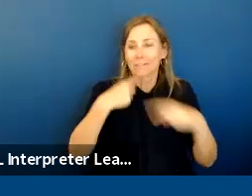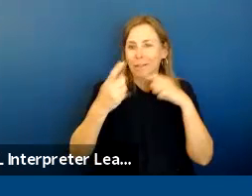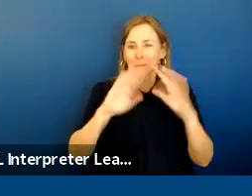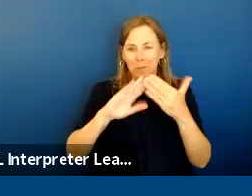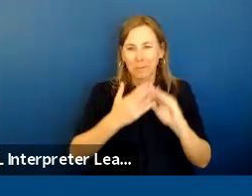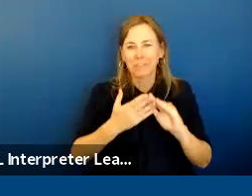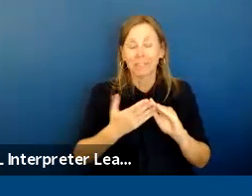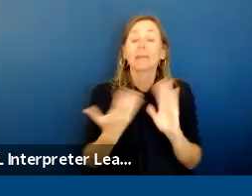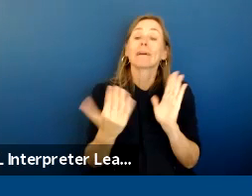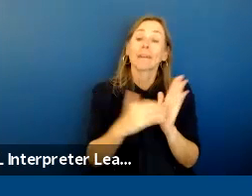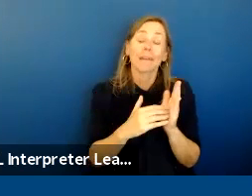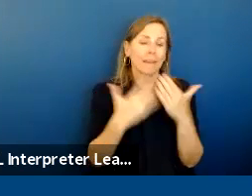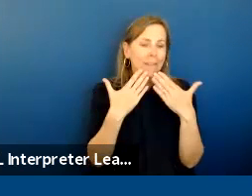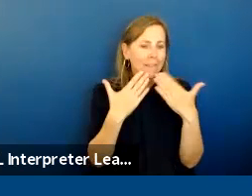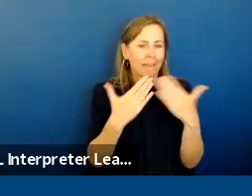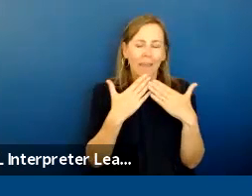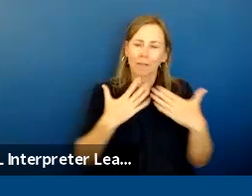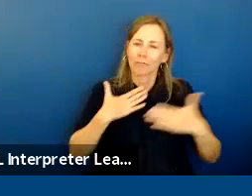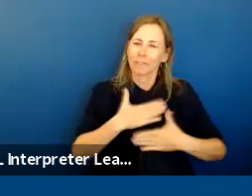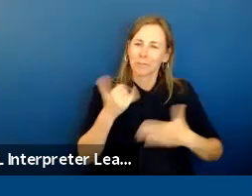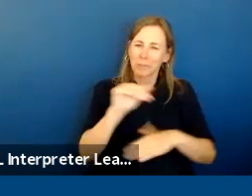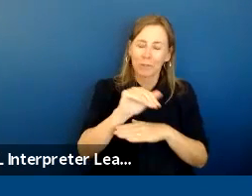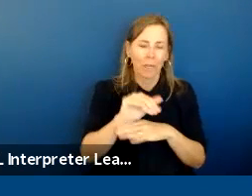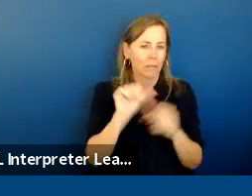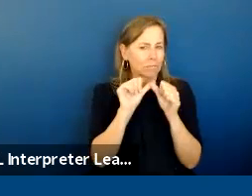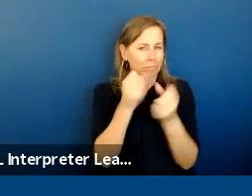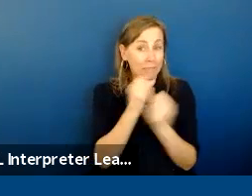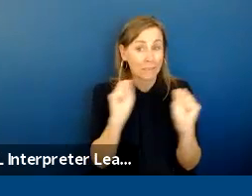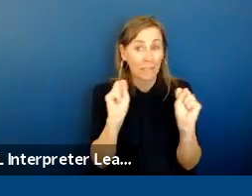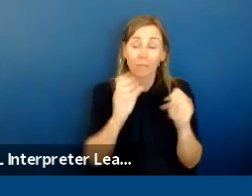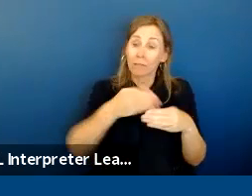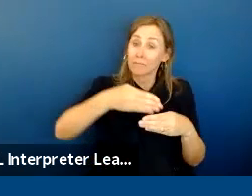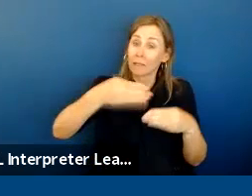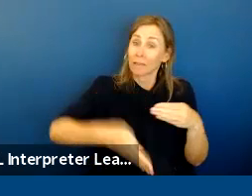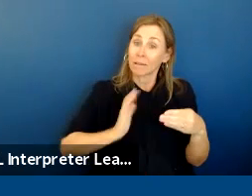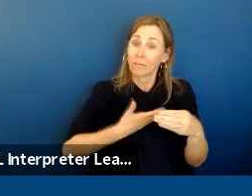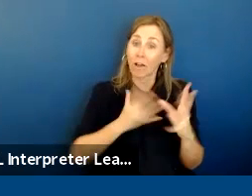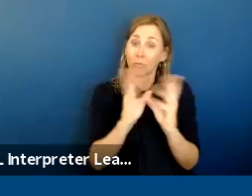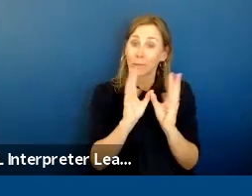So again, thank you. Have a great evening. Stay safe. And this is the end of our webinar.